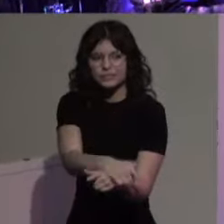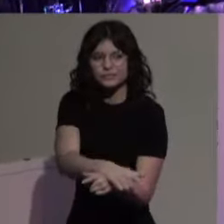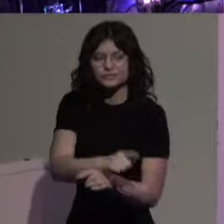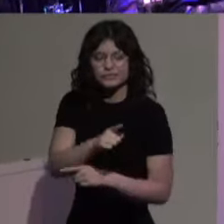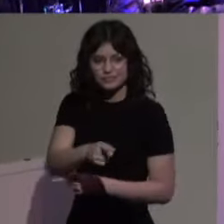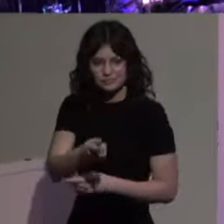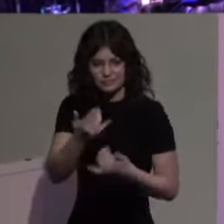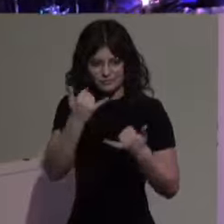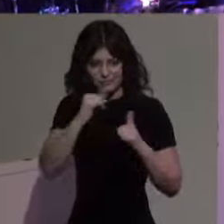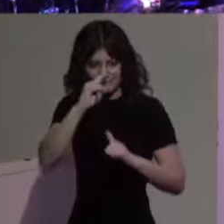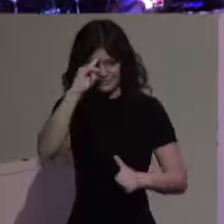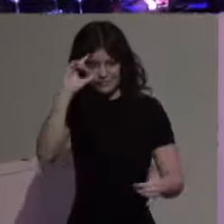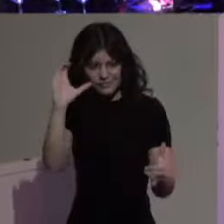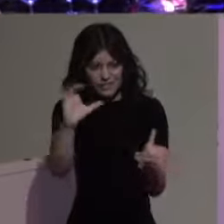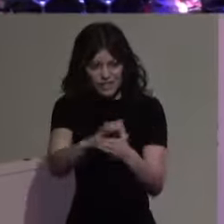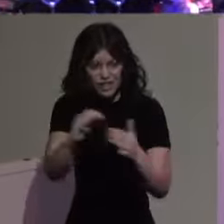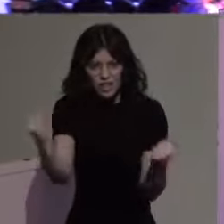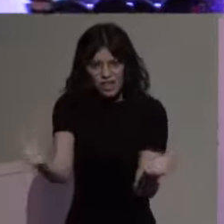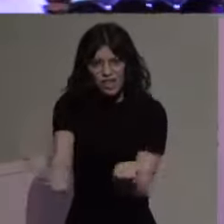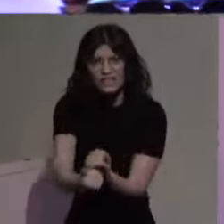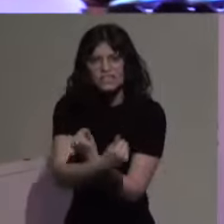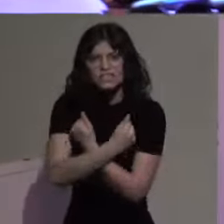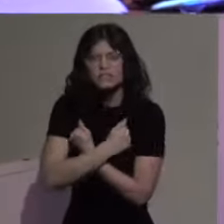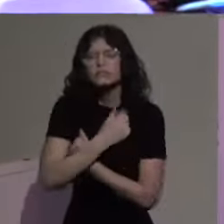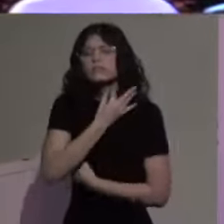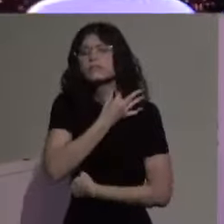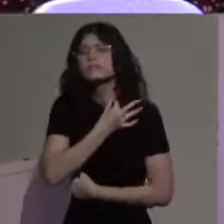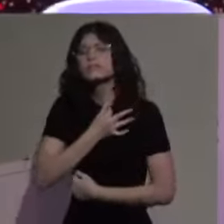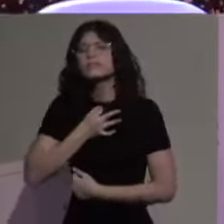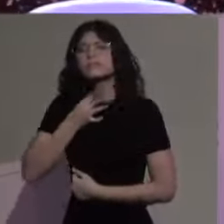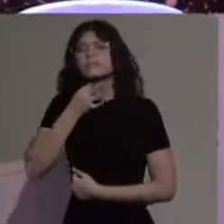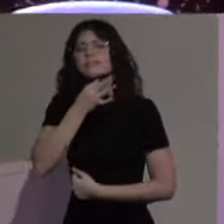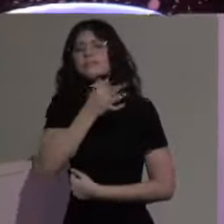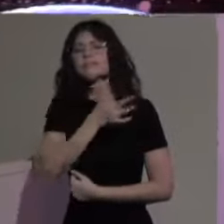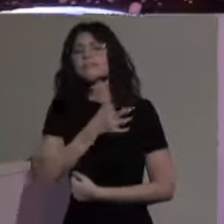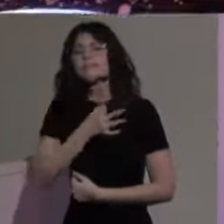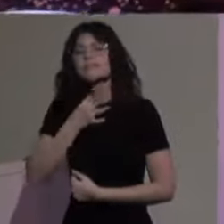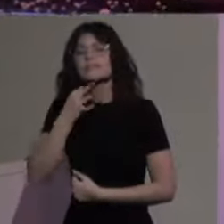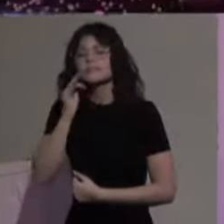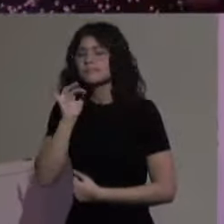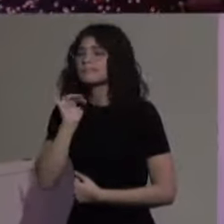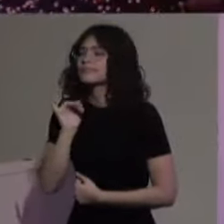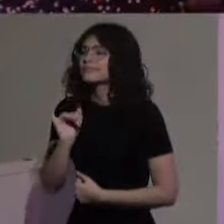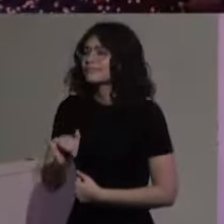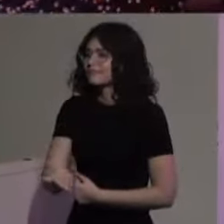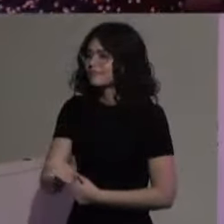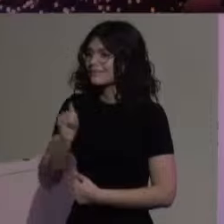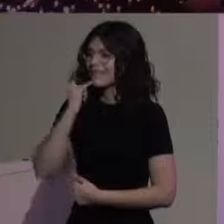Still believe in love, I wonder. Oh.